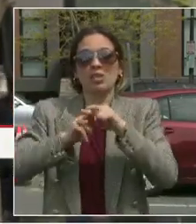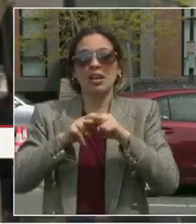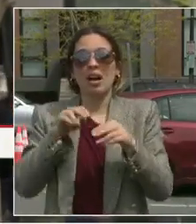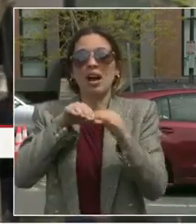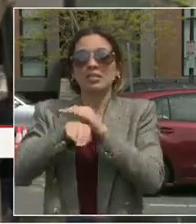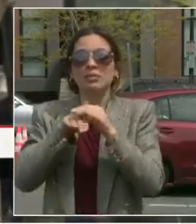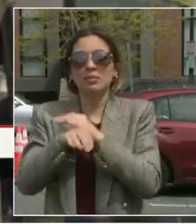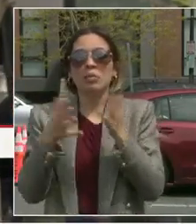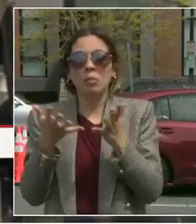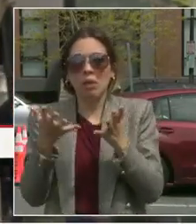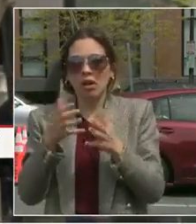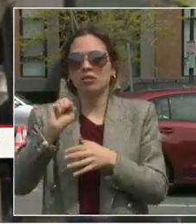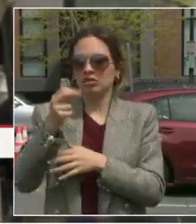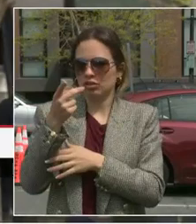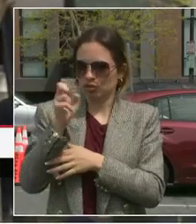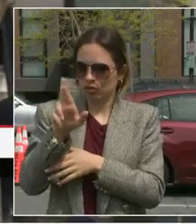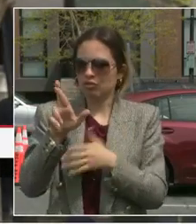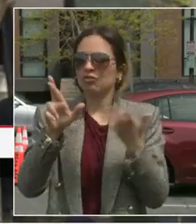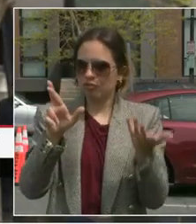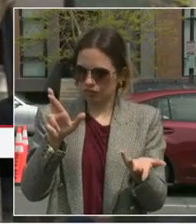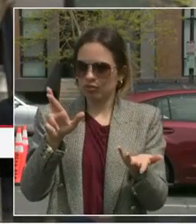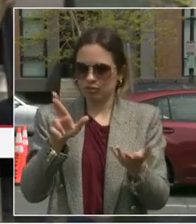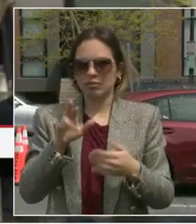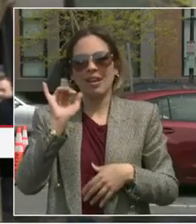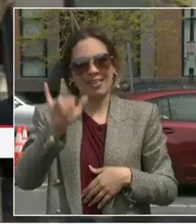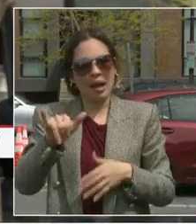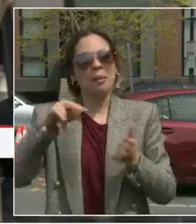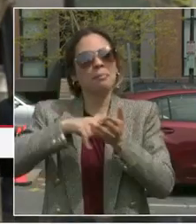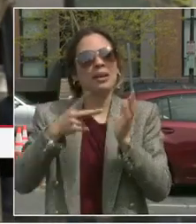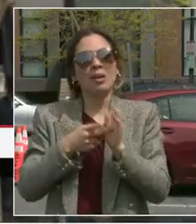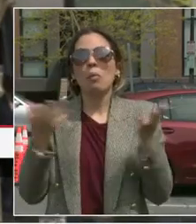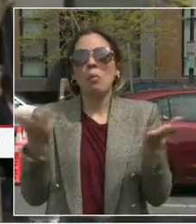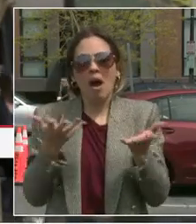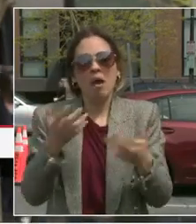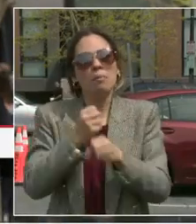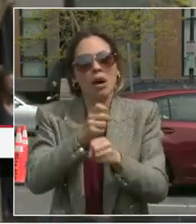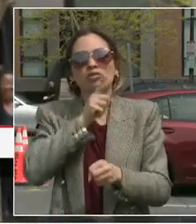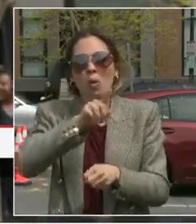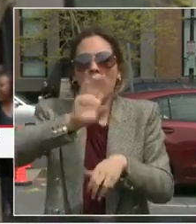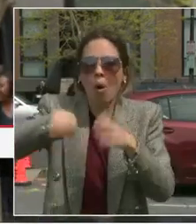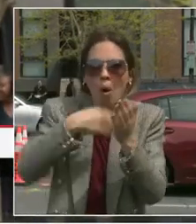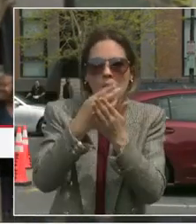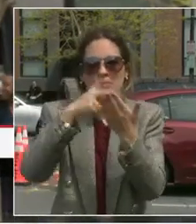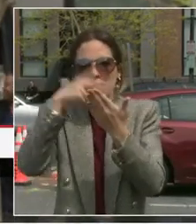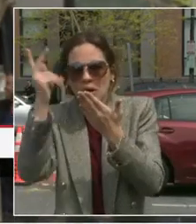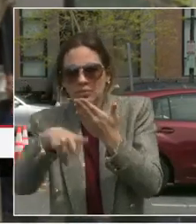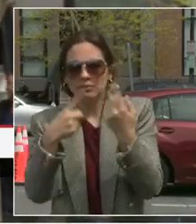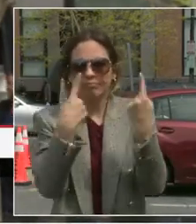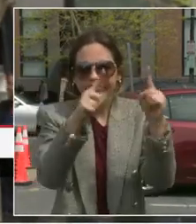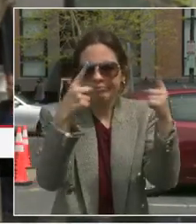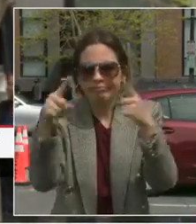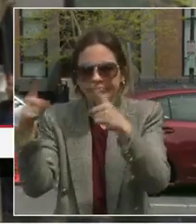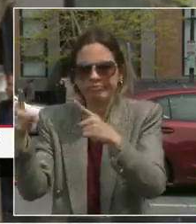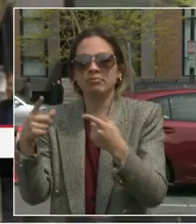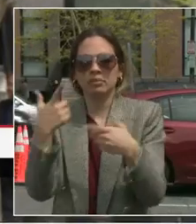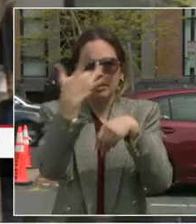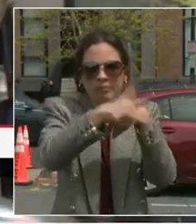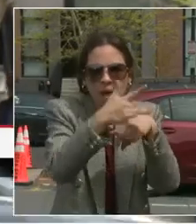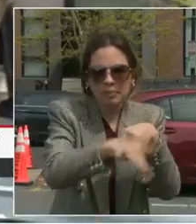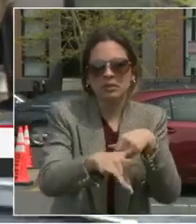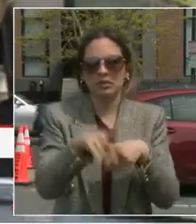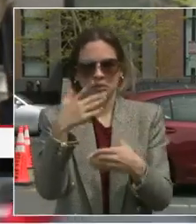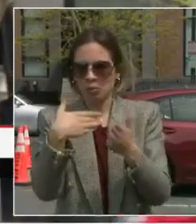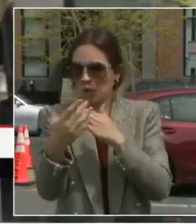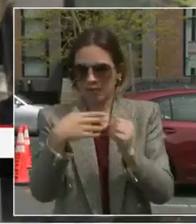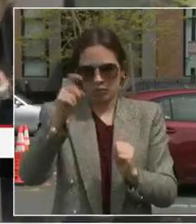speaks to the making sure that our programs are effective and available when needed. Last